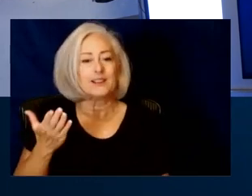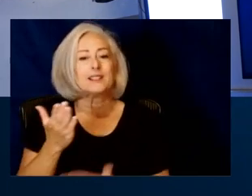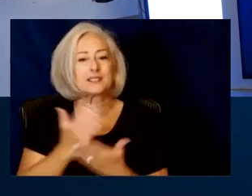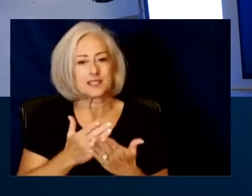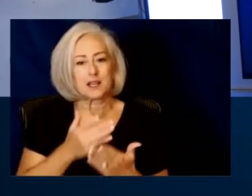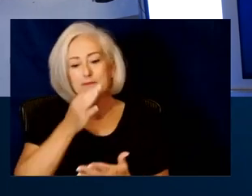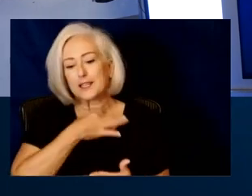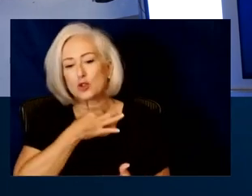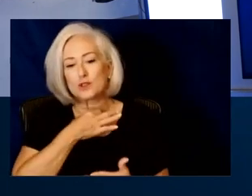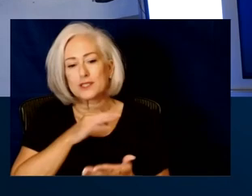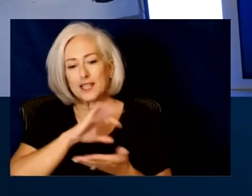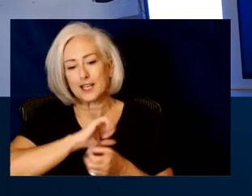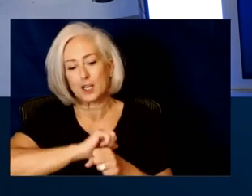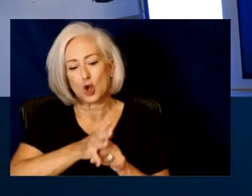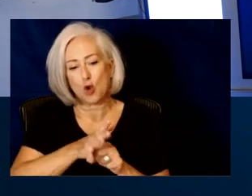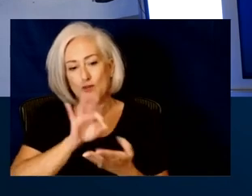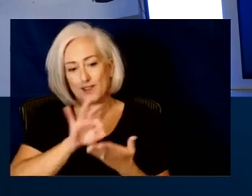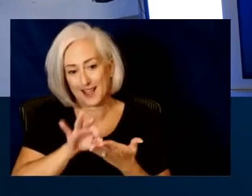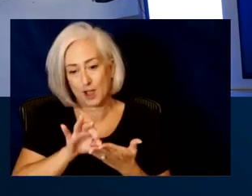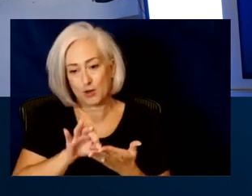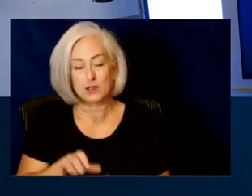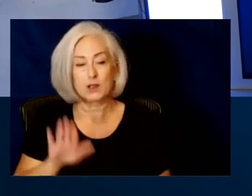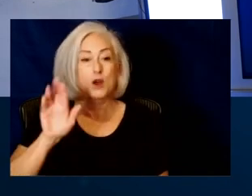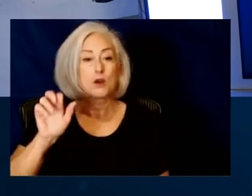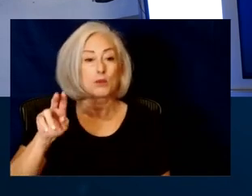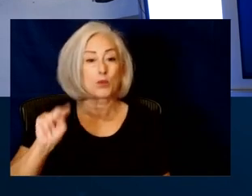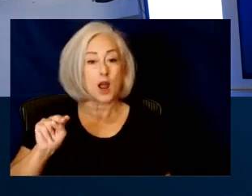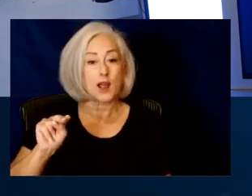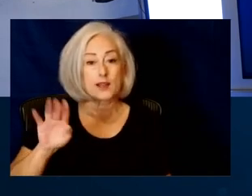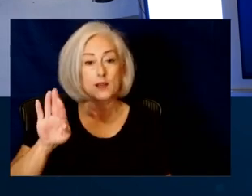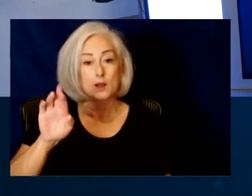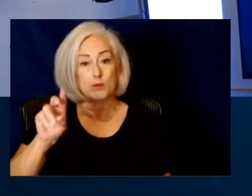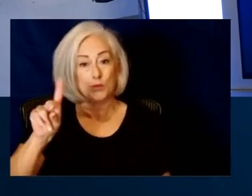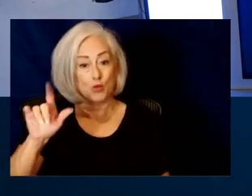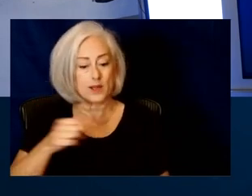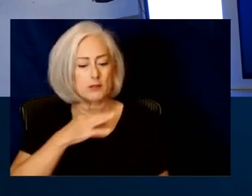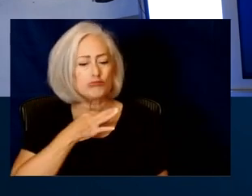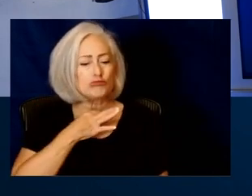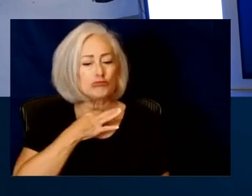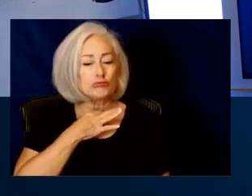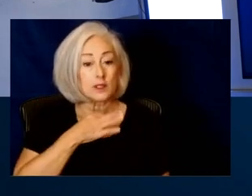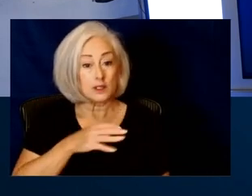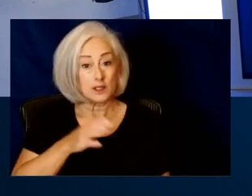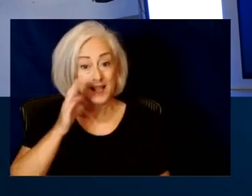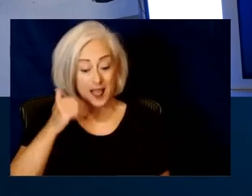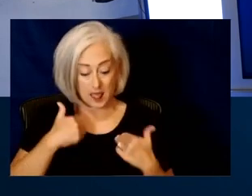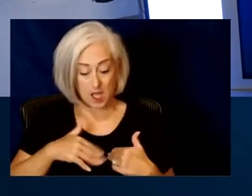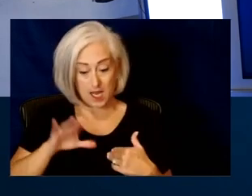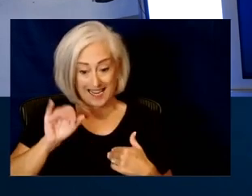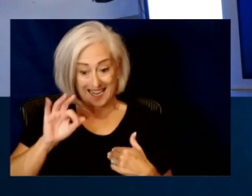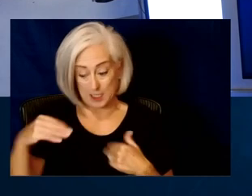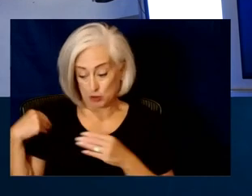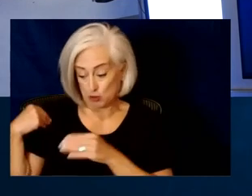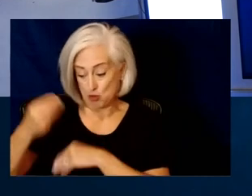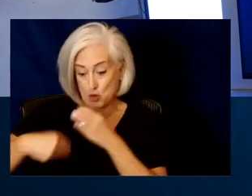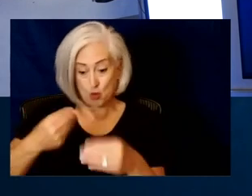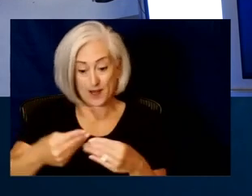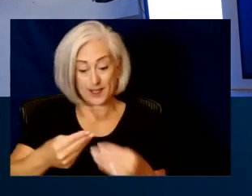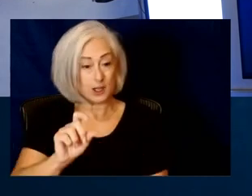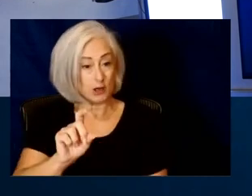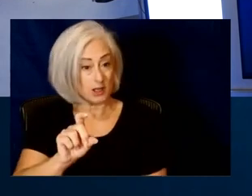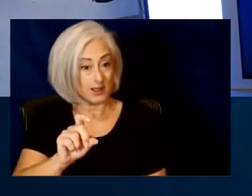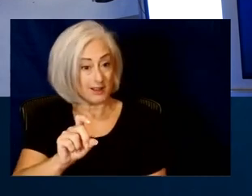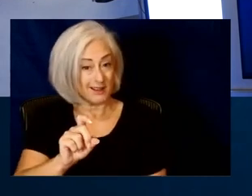But Brian and Brenda are asking, is lung cancer hereditary? Ooh, Dr. Mermis, I don't think